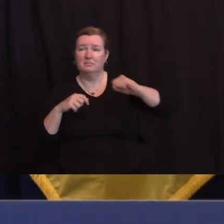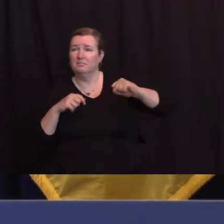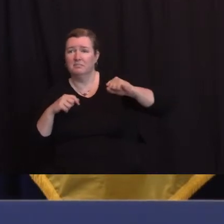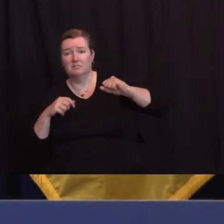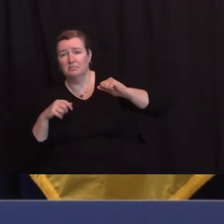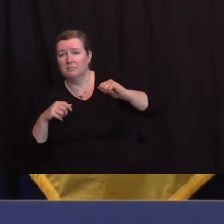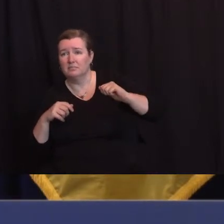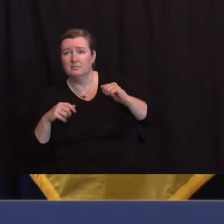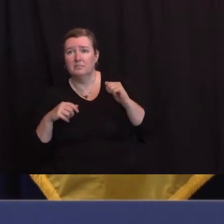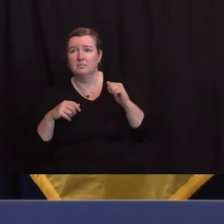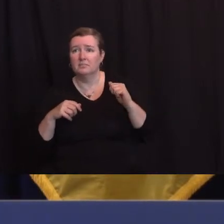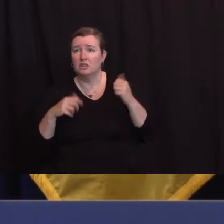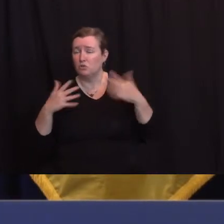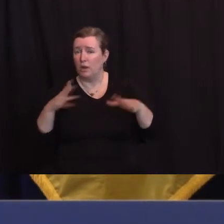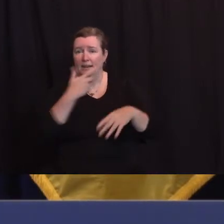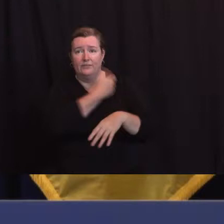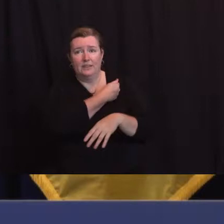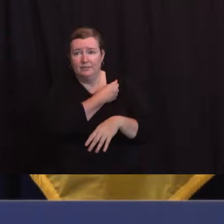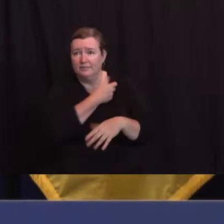is also real.